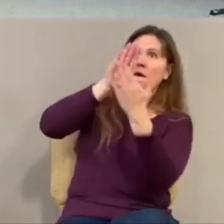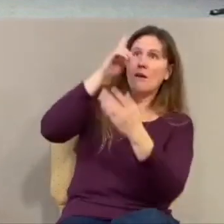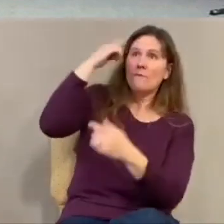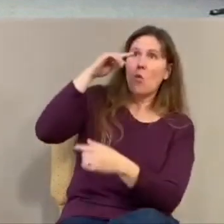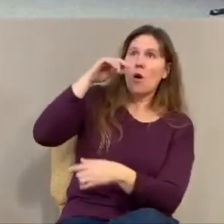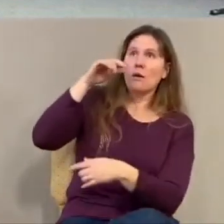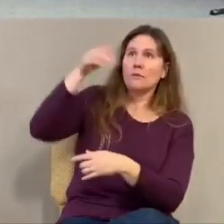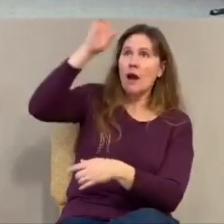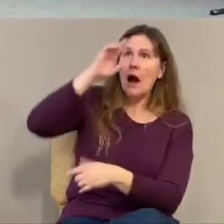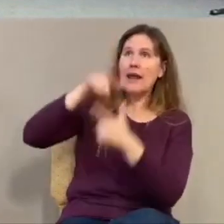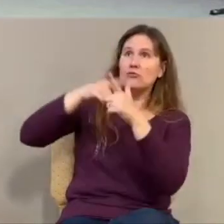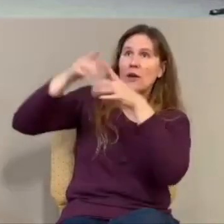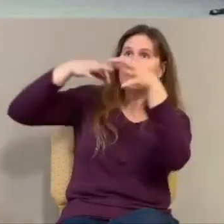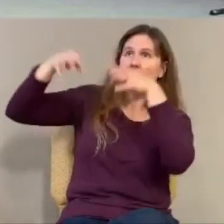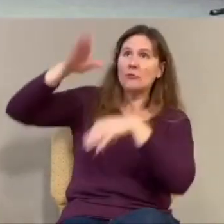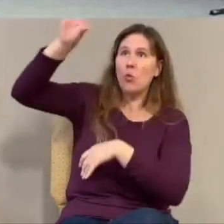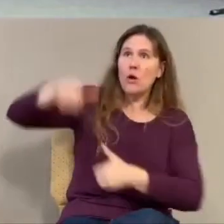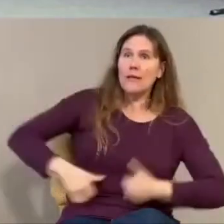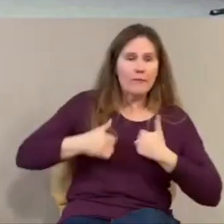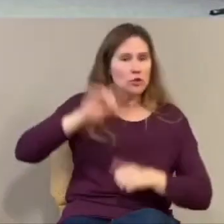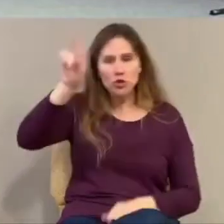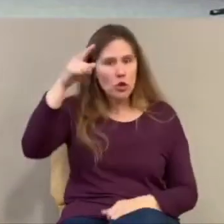your life, just you.